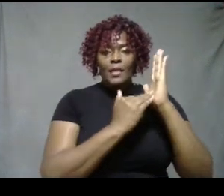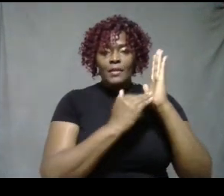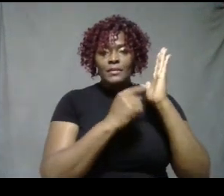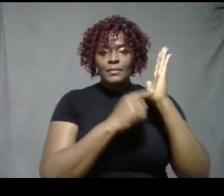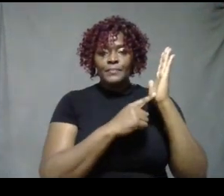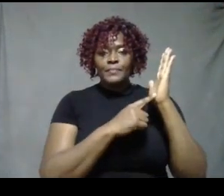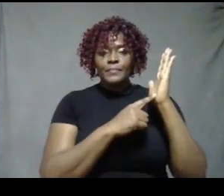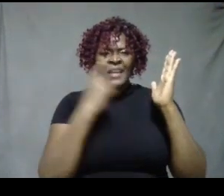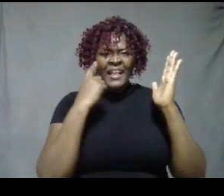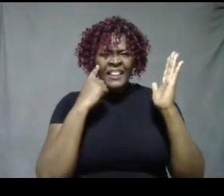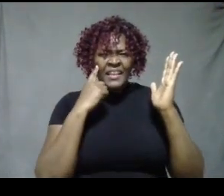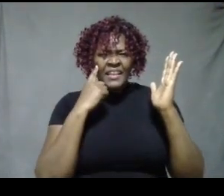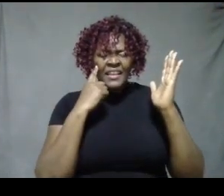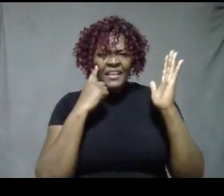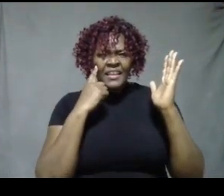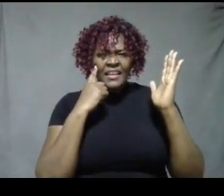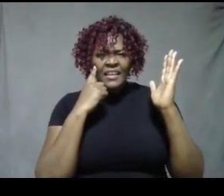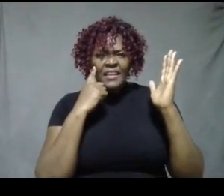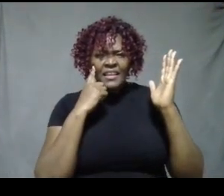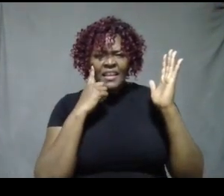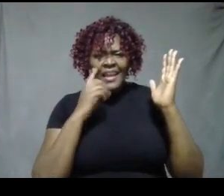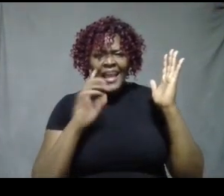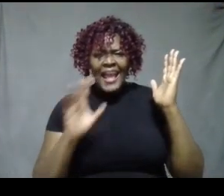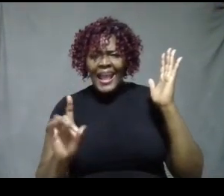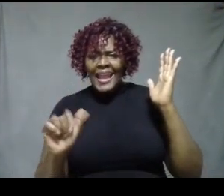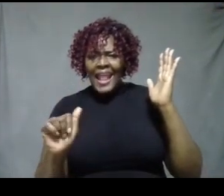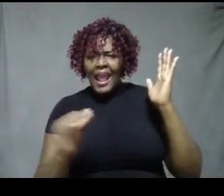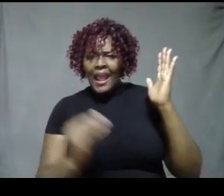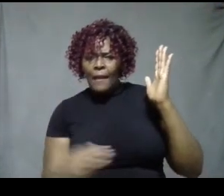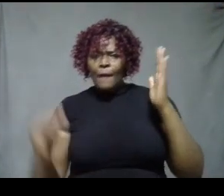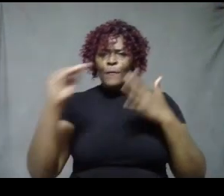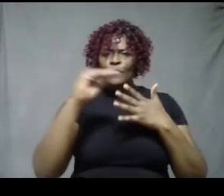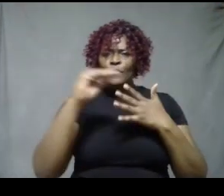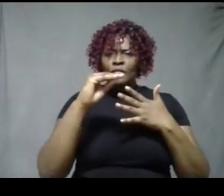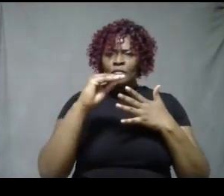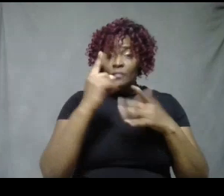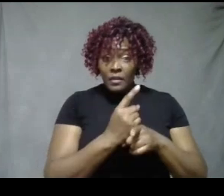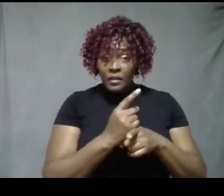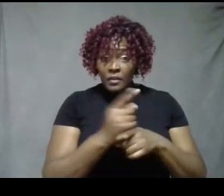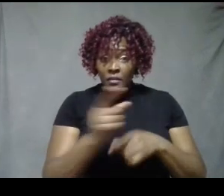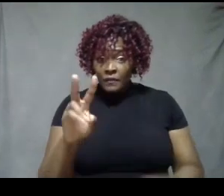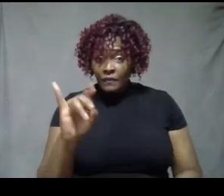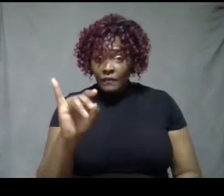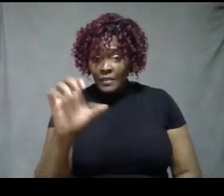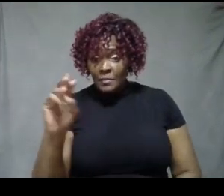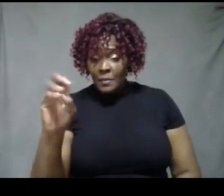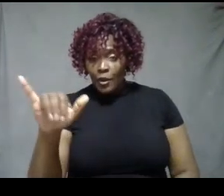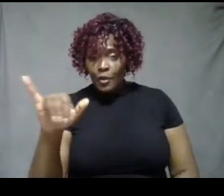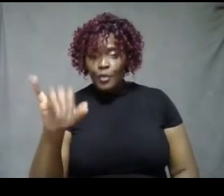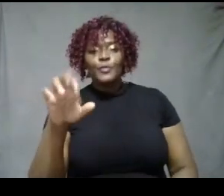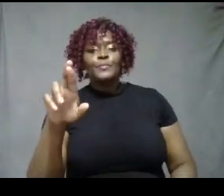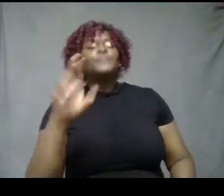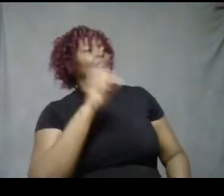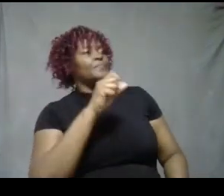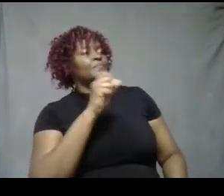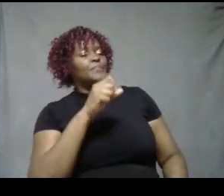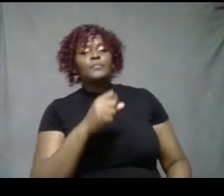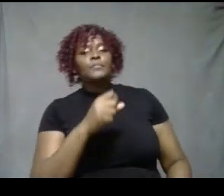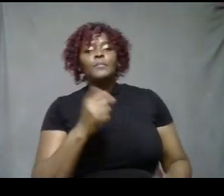I remember correctly, we moved up item 8A. Is that correct, Vice Mayor? Yes. All right, this item is approval